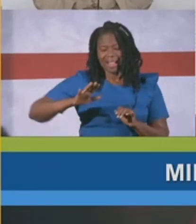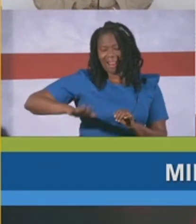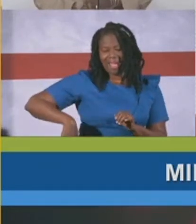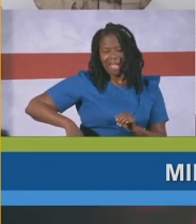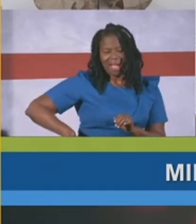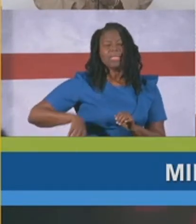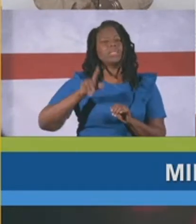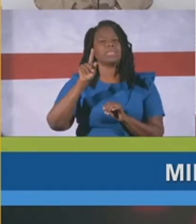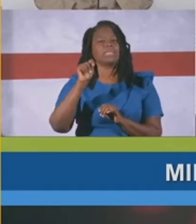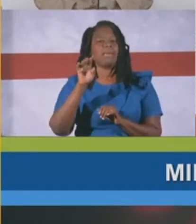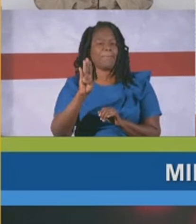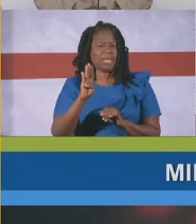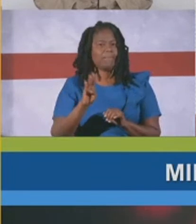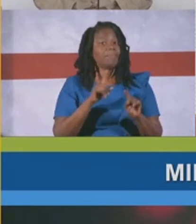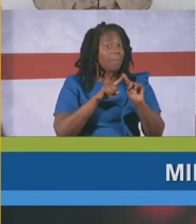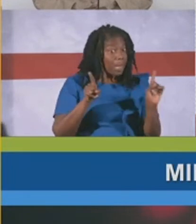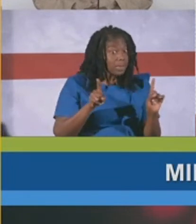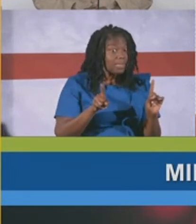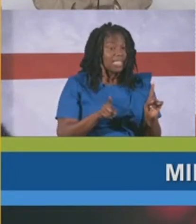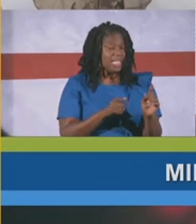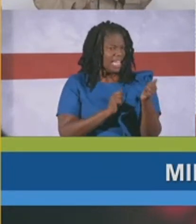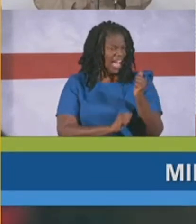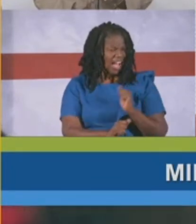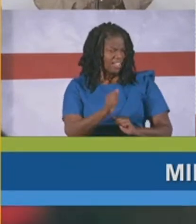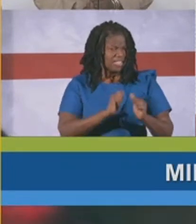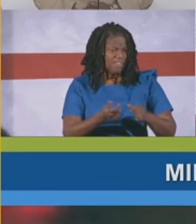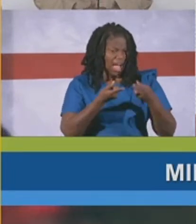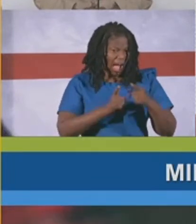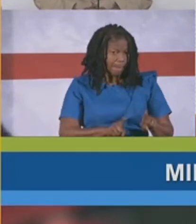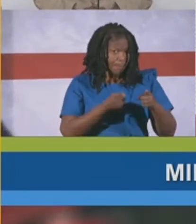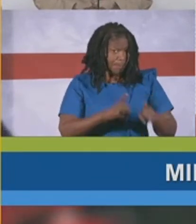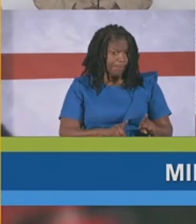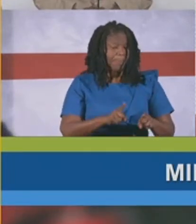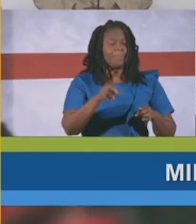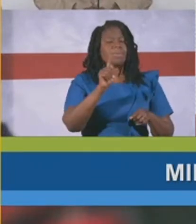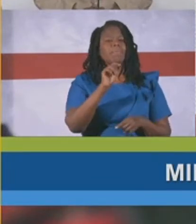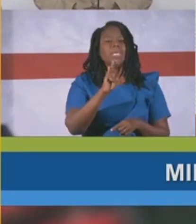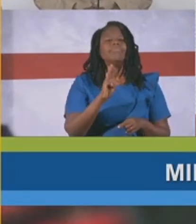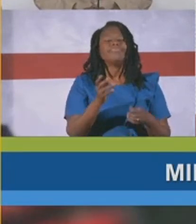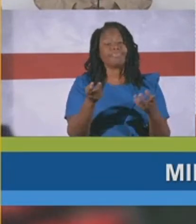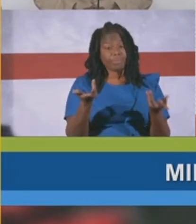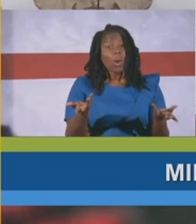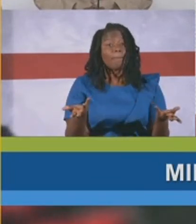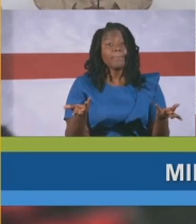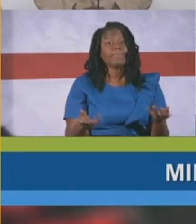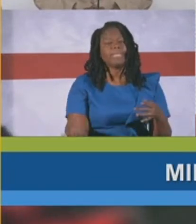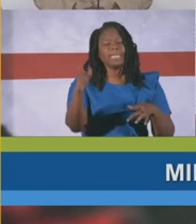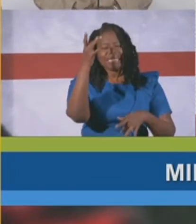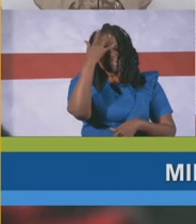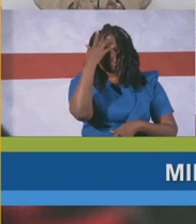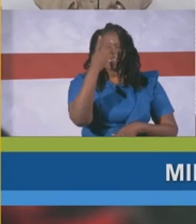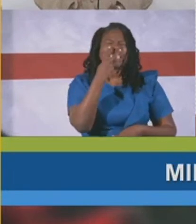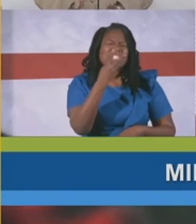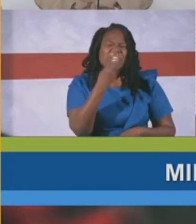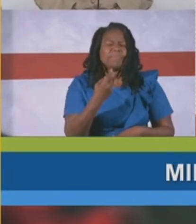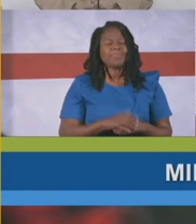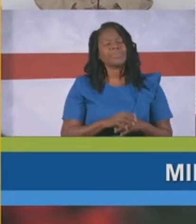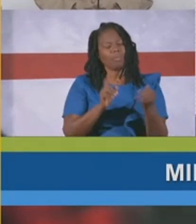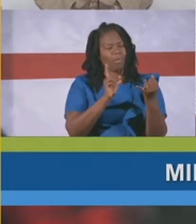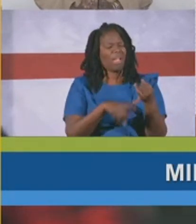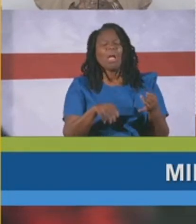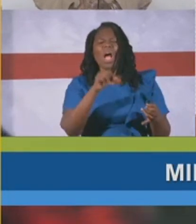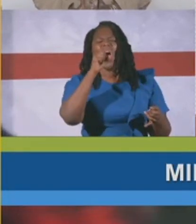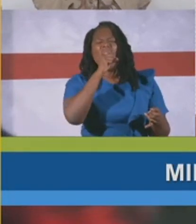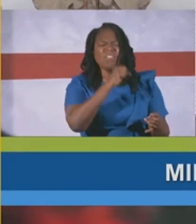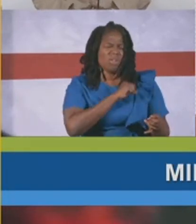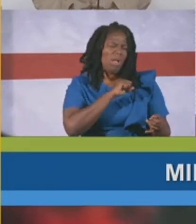Active TB, however, you do have symptoms, And those symptoms can stem from a cough,